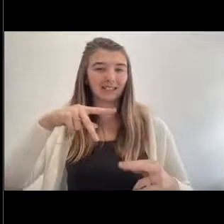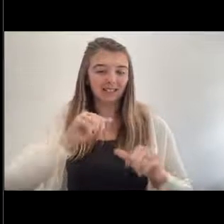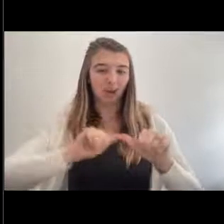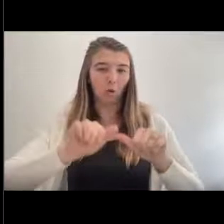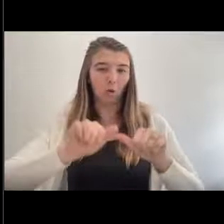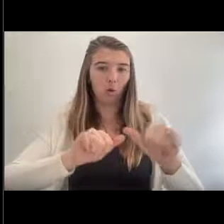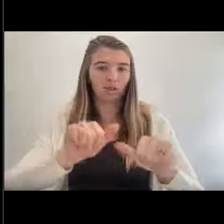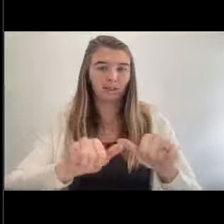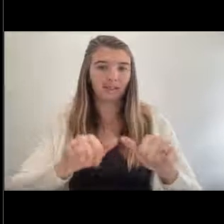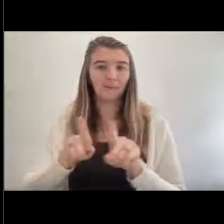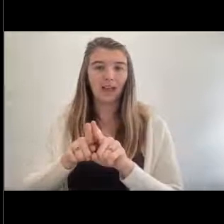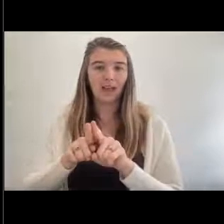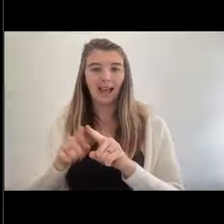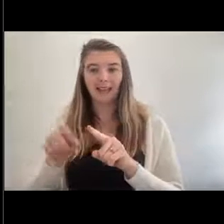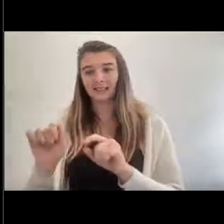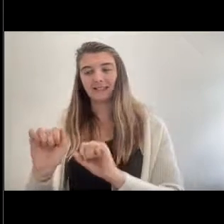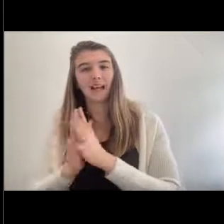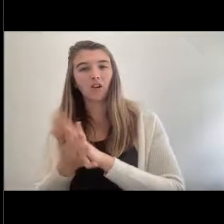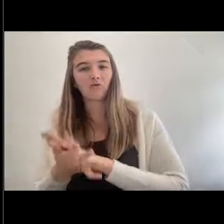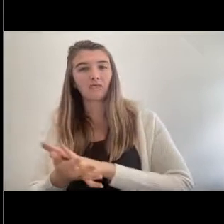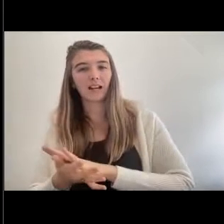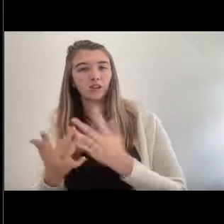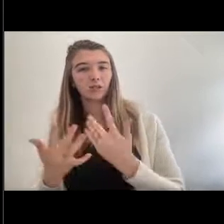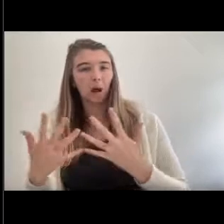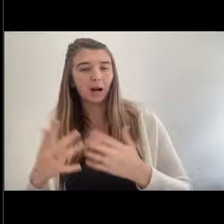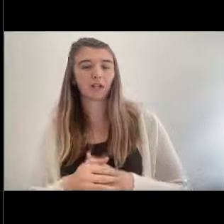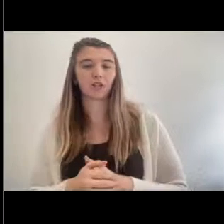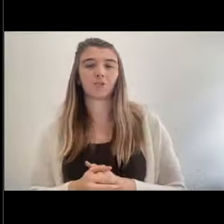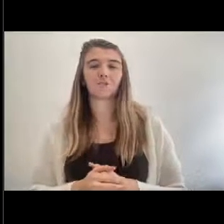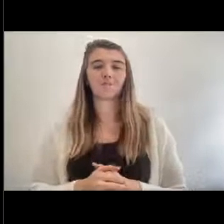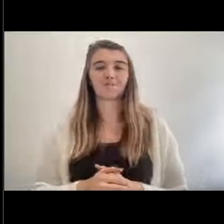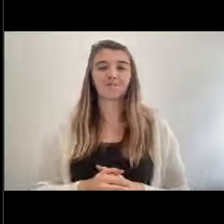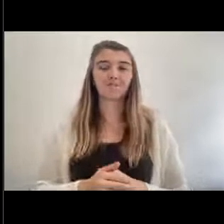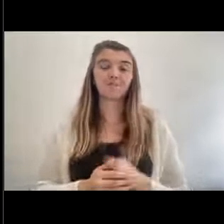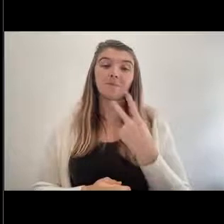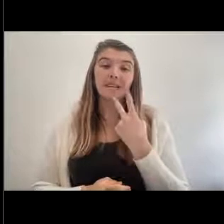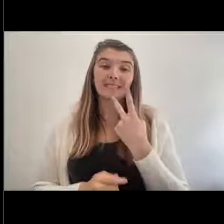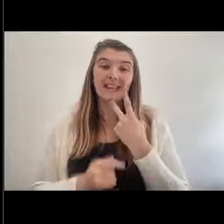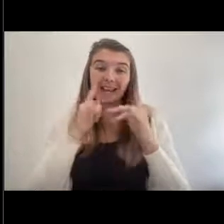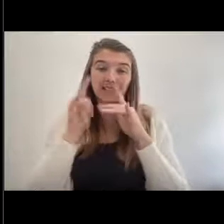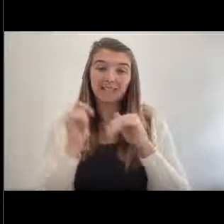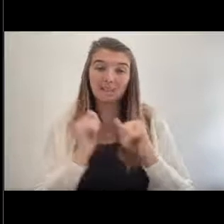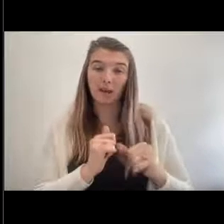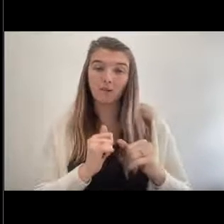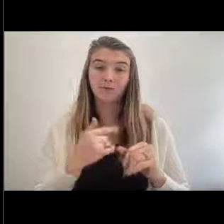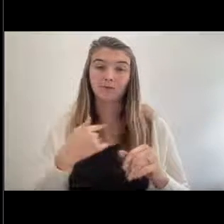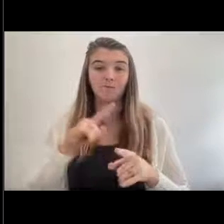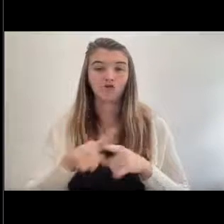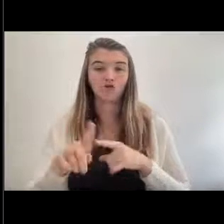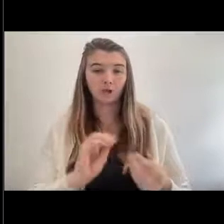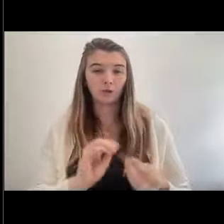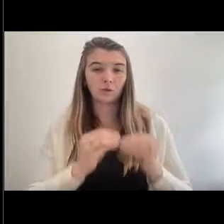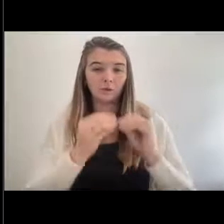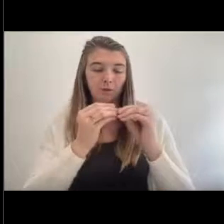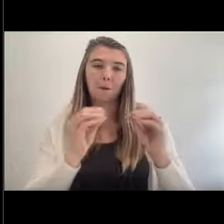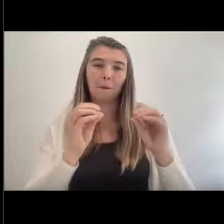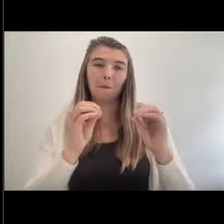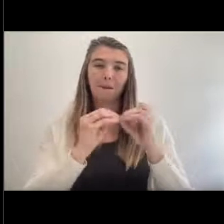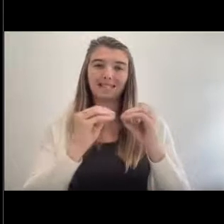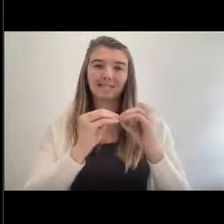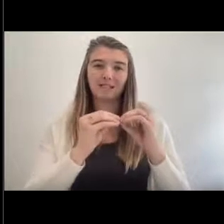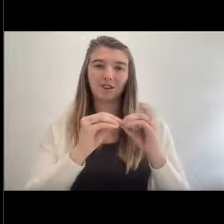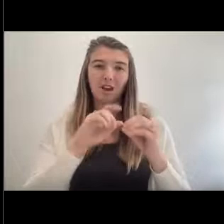And then as a second objective, I used the same setup to try to isolate some bacteria that might be able to degrade PET. And